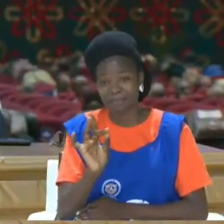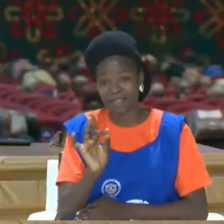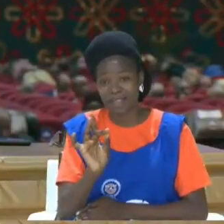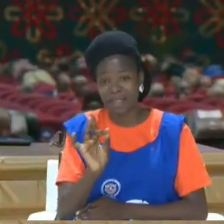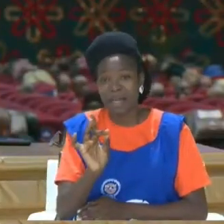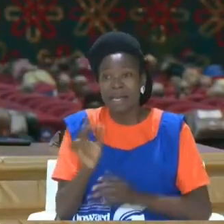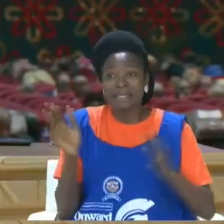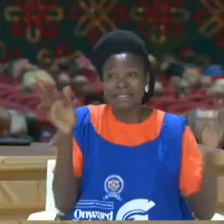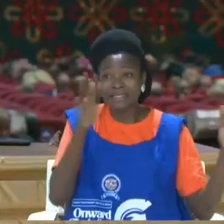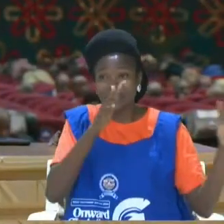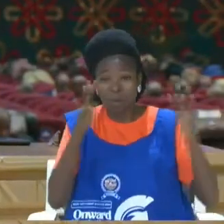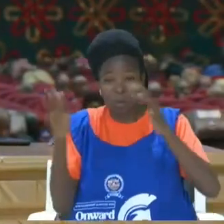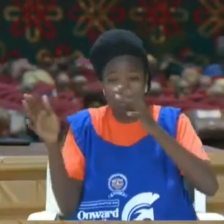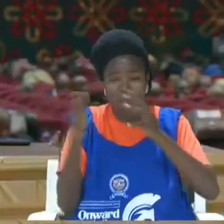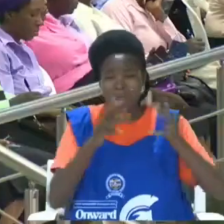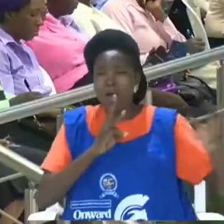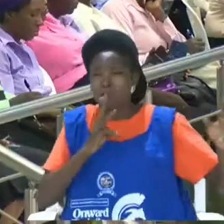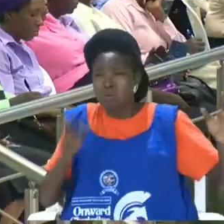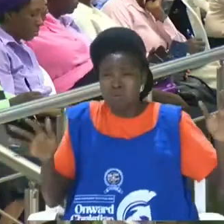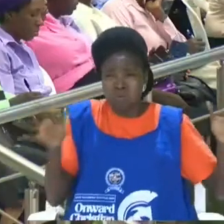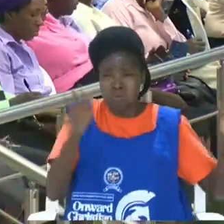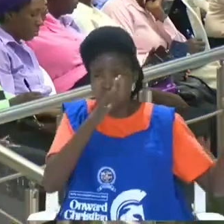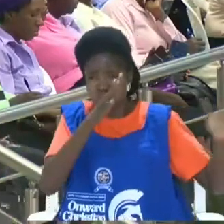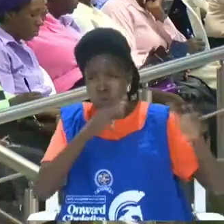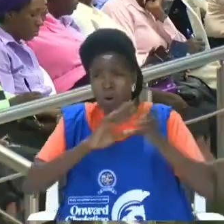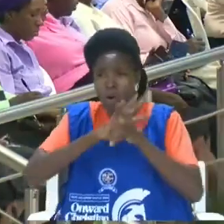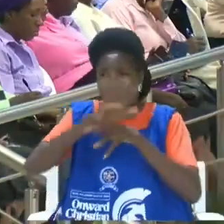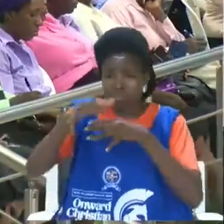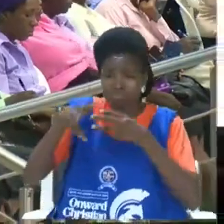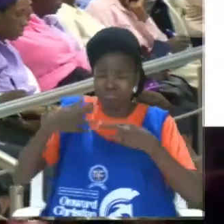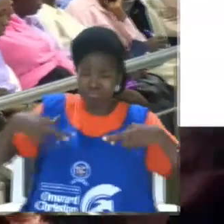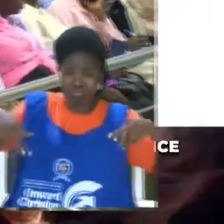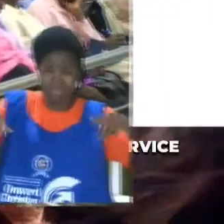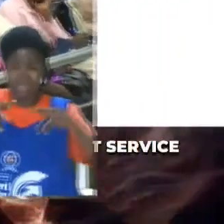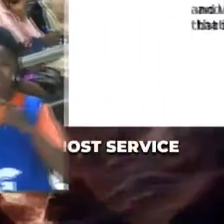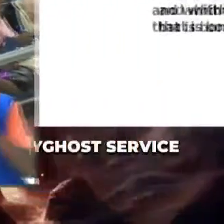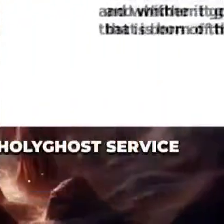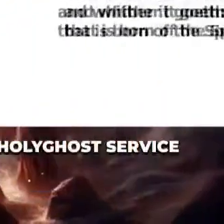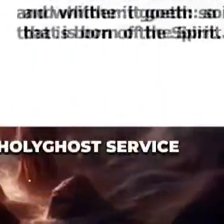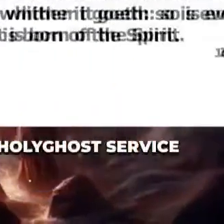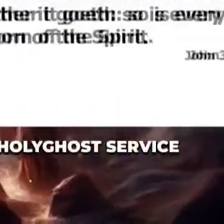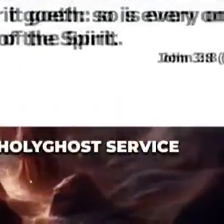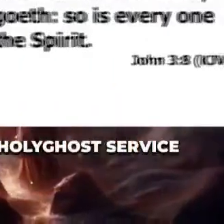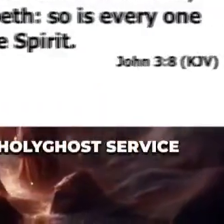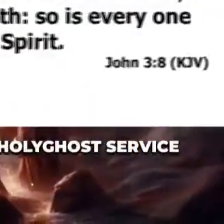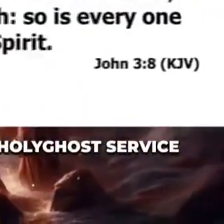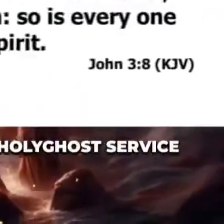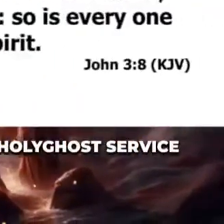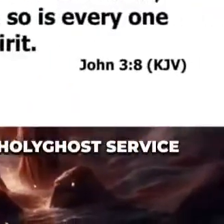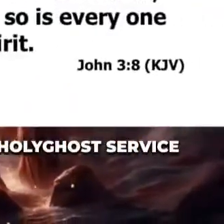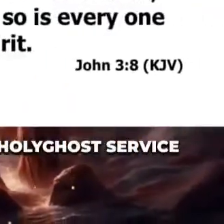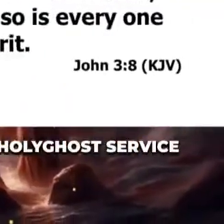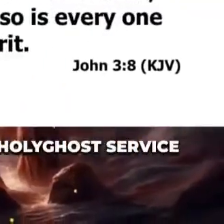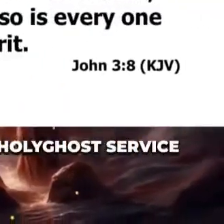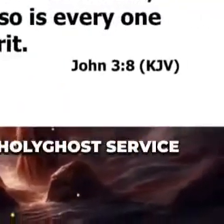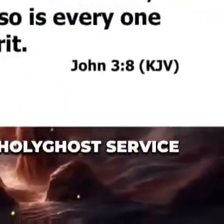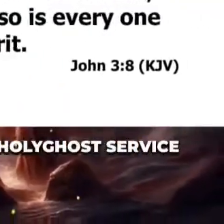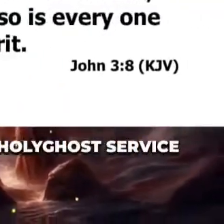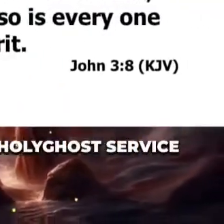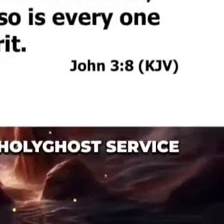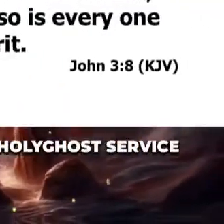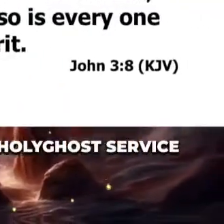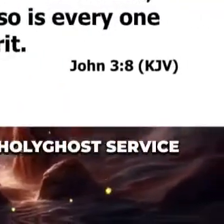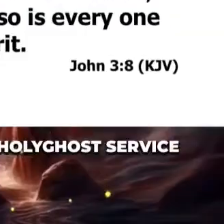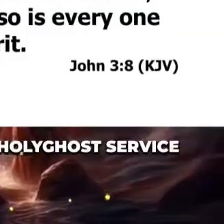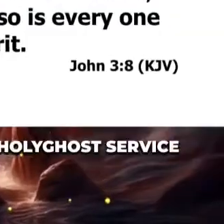The wind blows where it wishes, and you hear the sound of it, but cannot tell